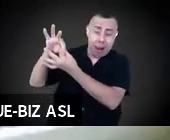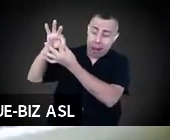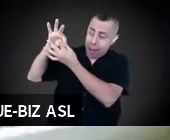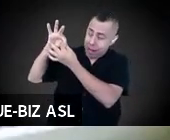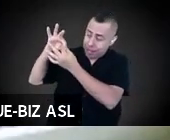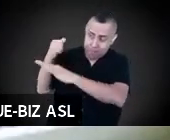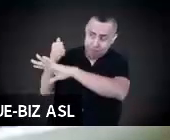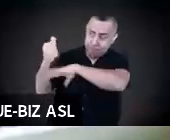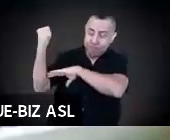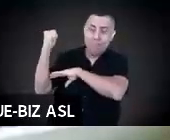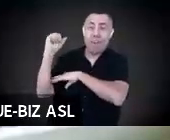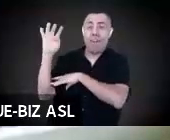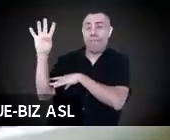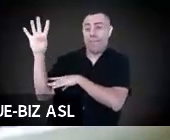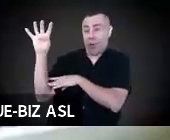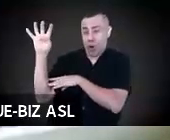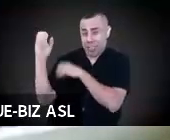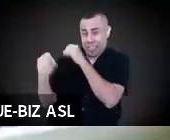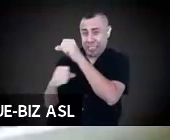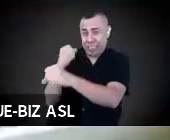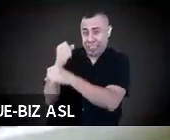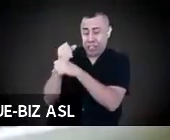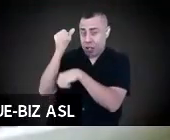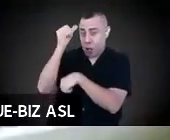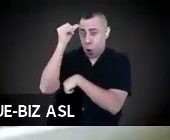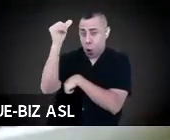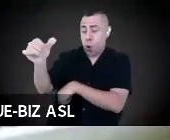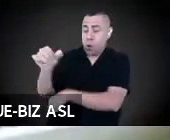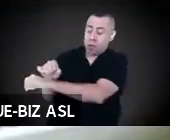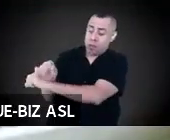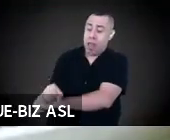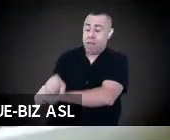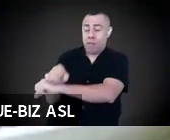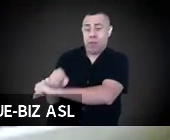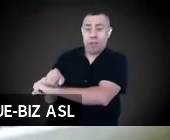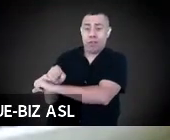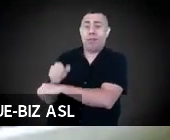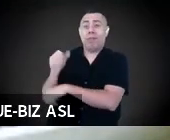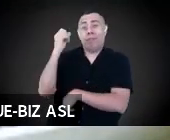of slavery and just free labor. Yep.